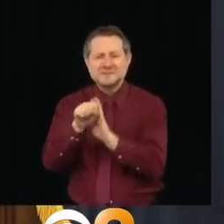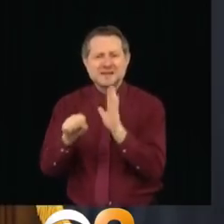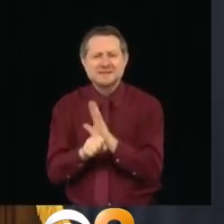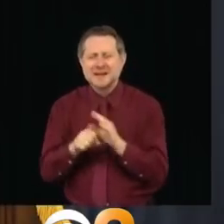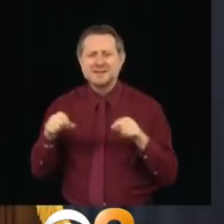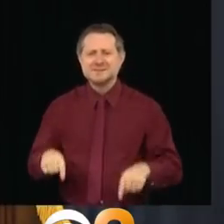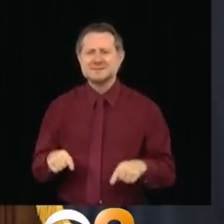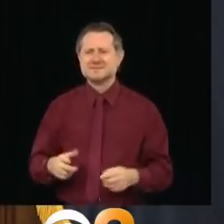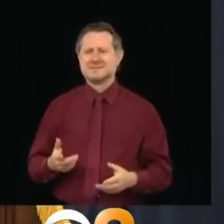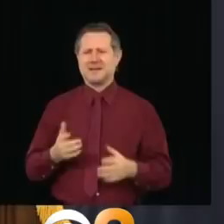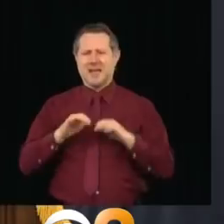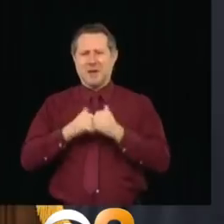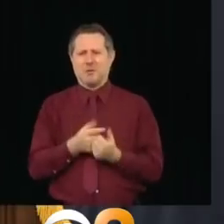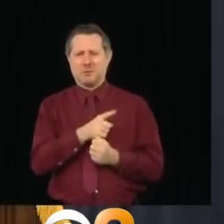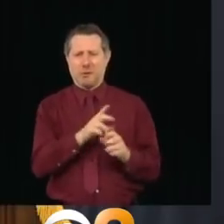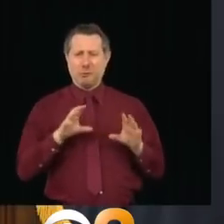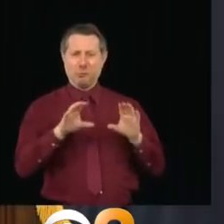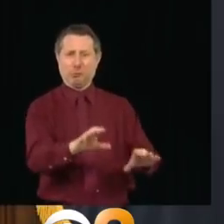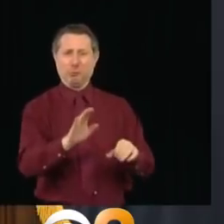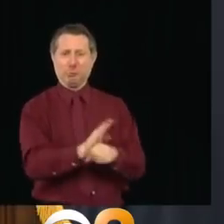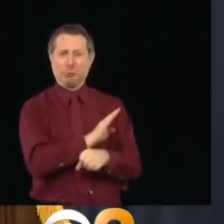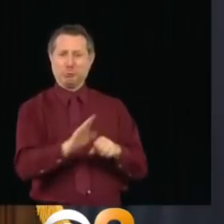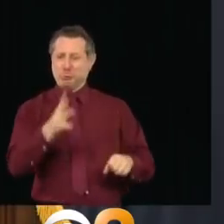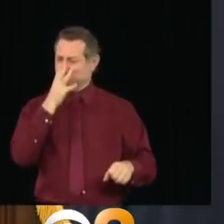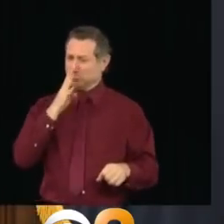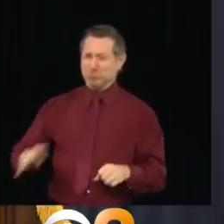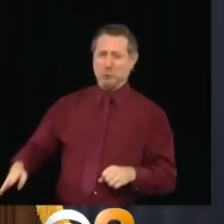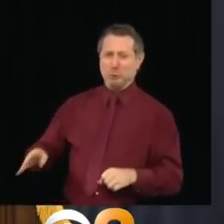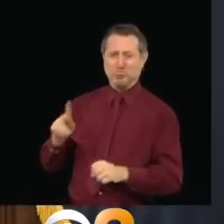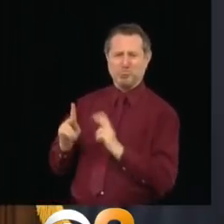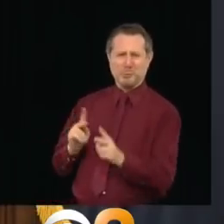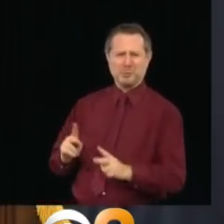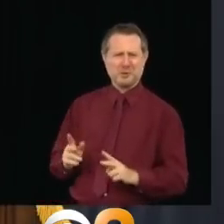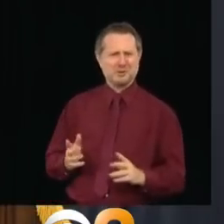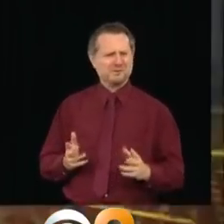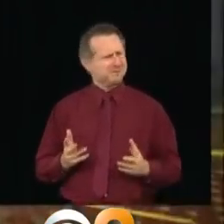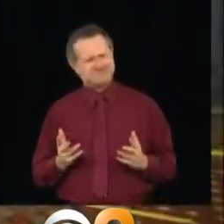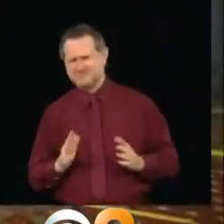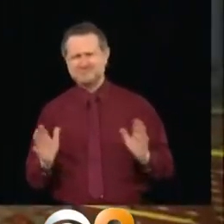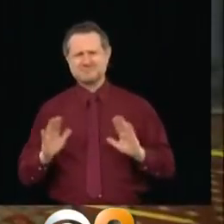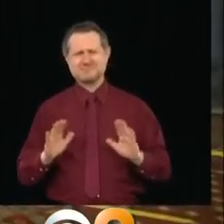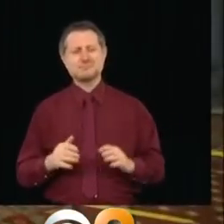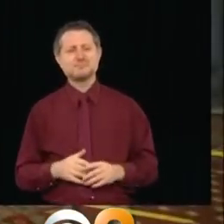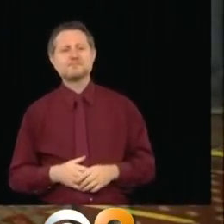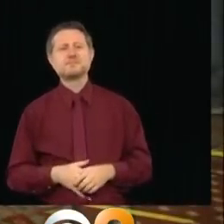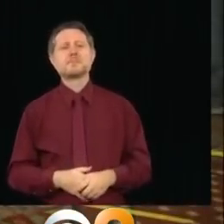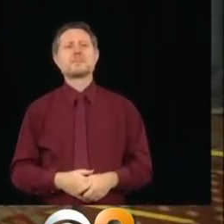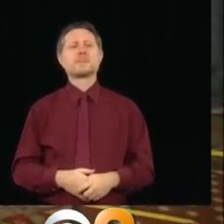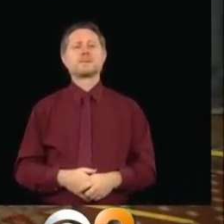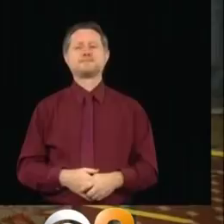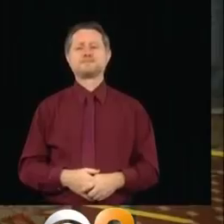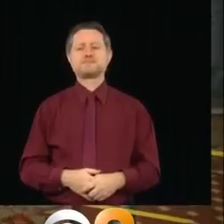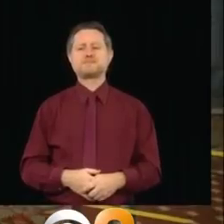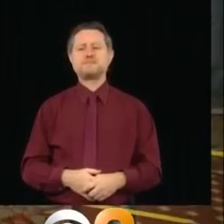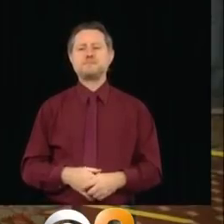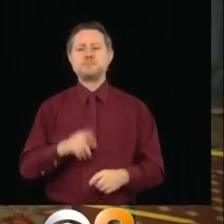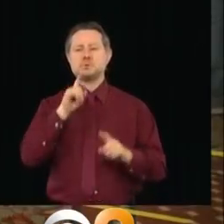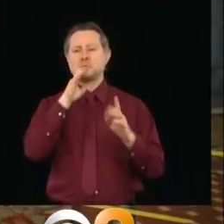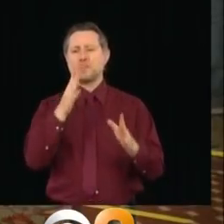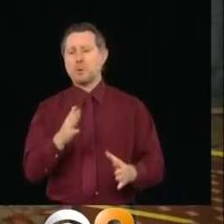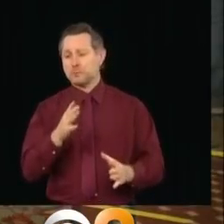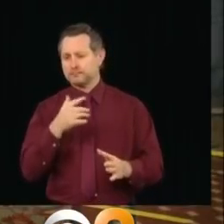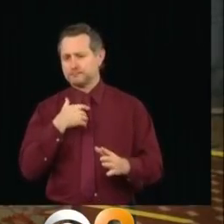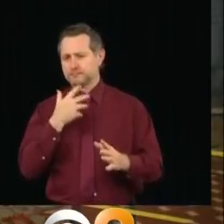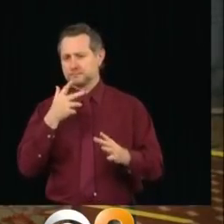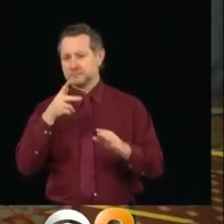How would you ever justify that? If they need the money in June and you've already made the cuts to the state budget, can you restore